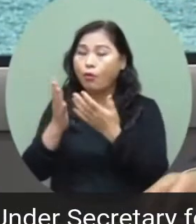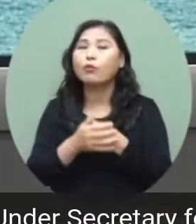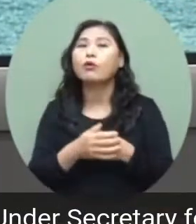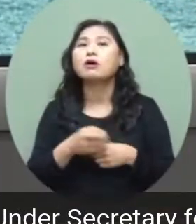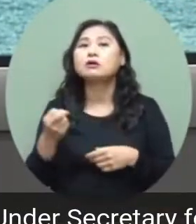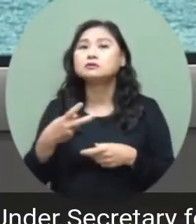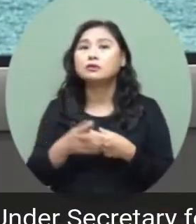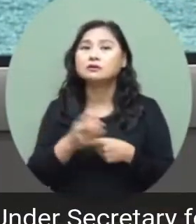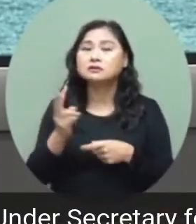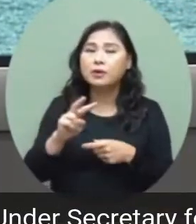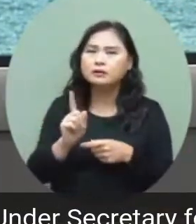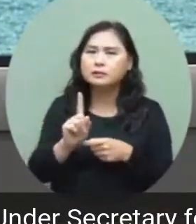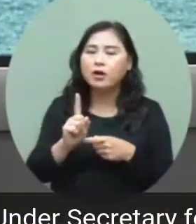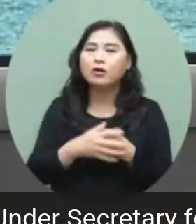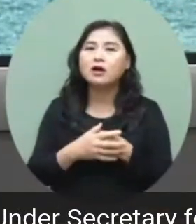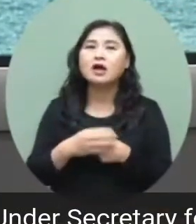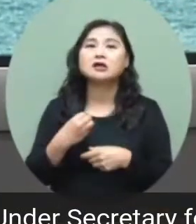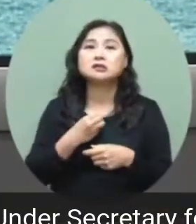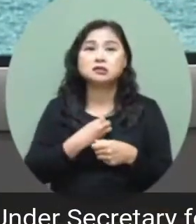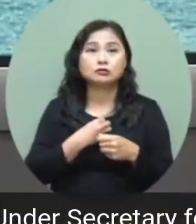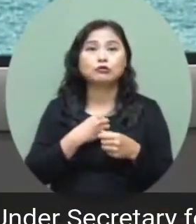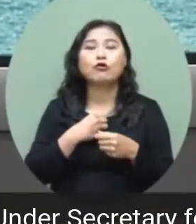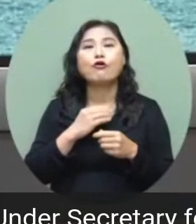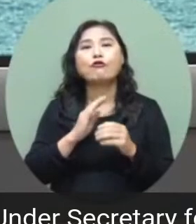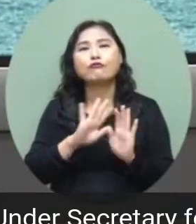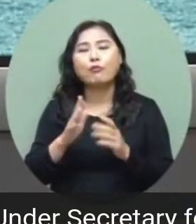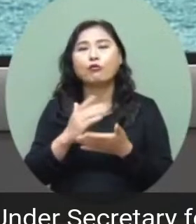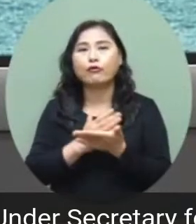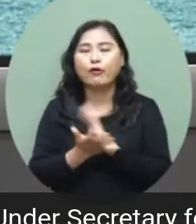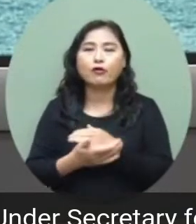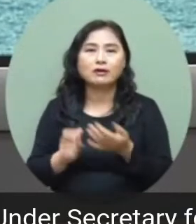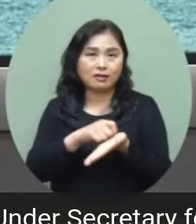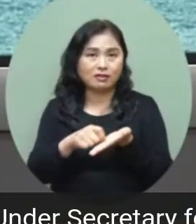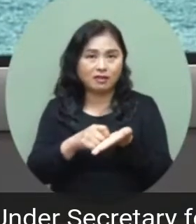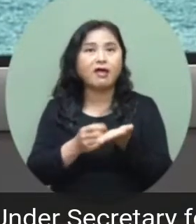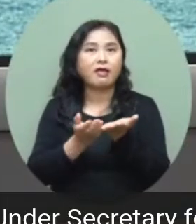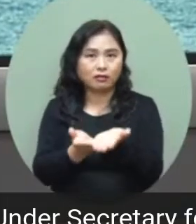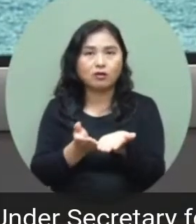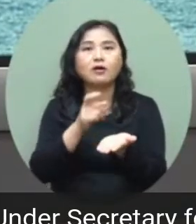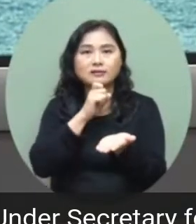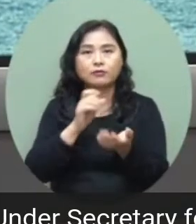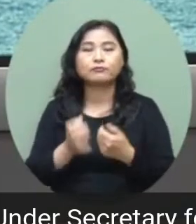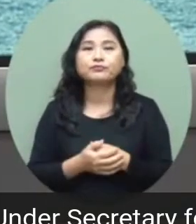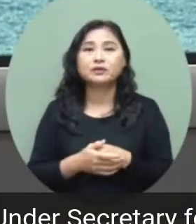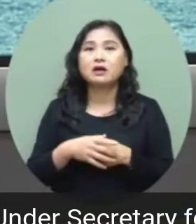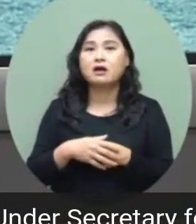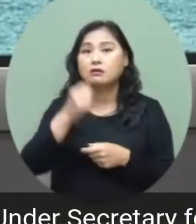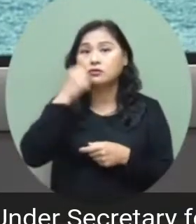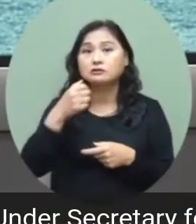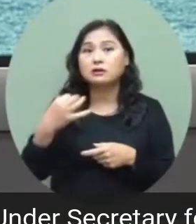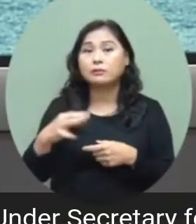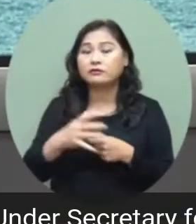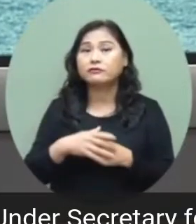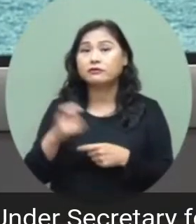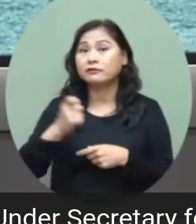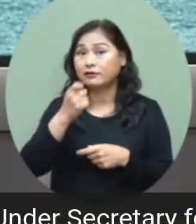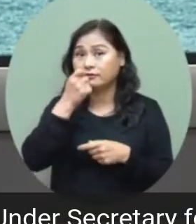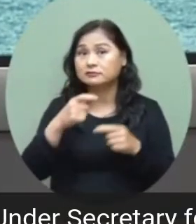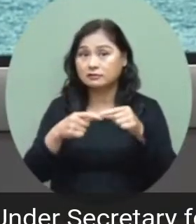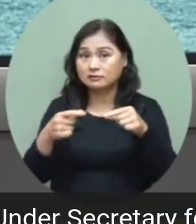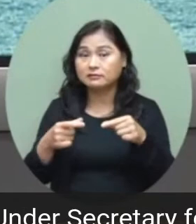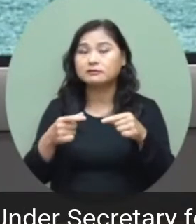to make reports, as well as how to seek medical and other